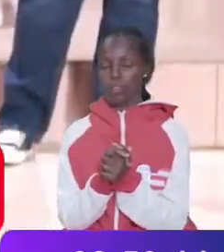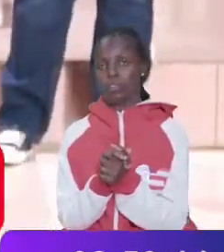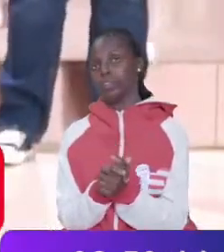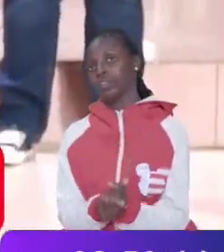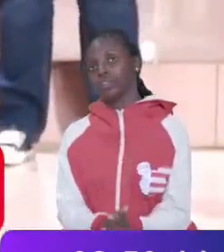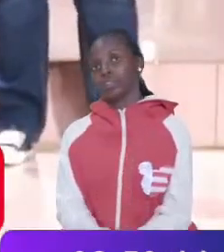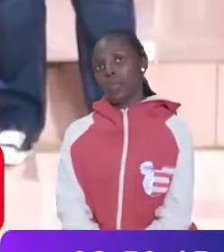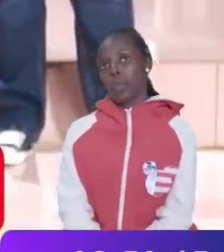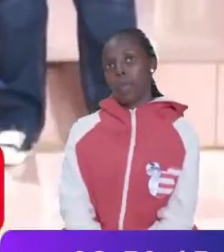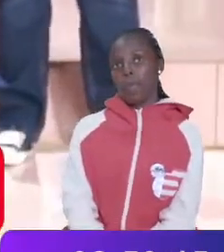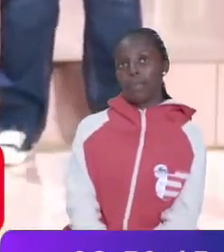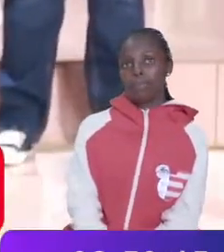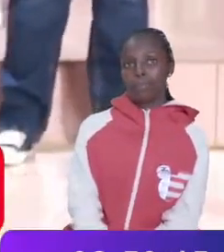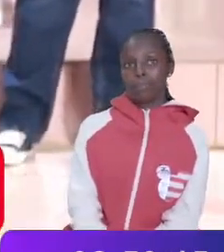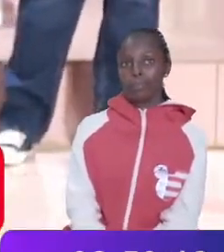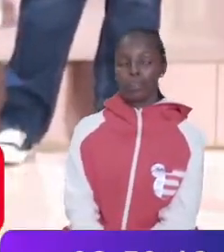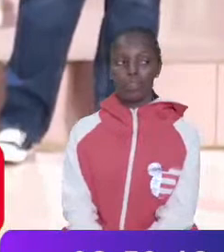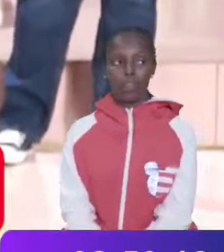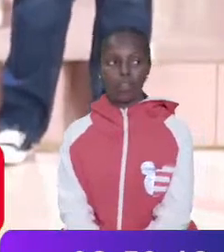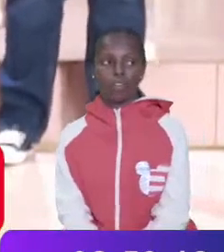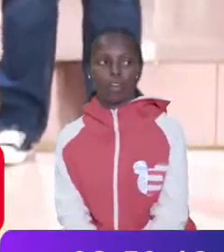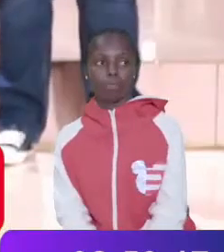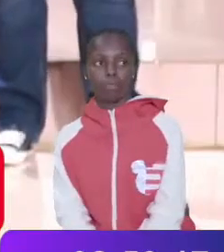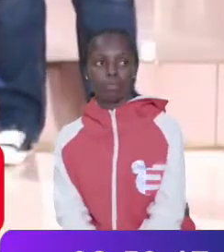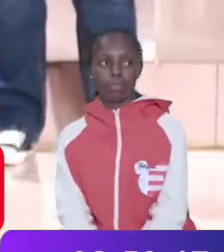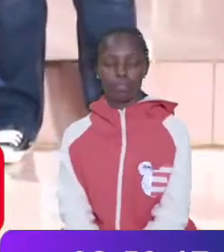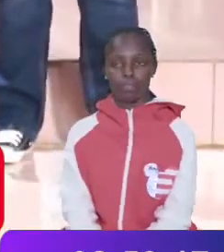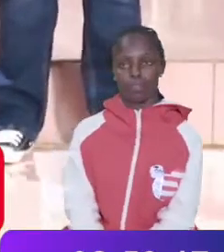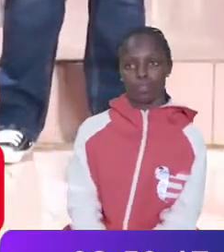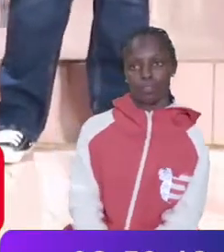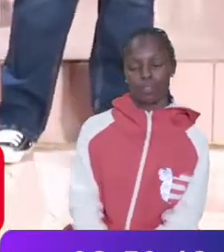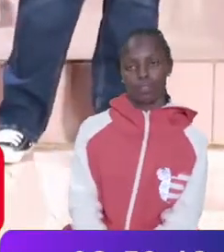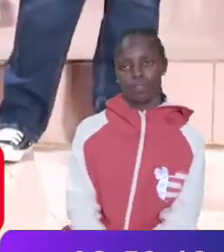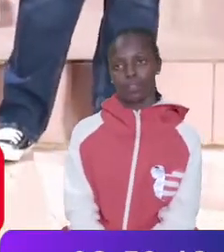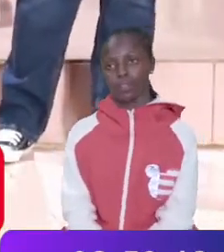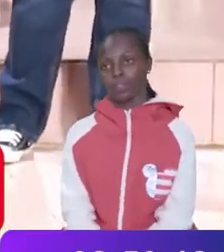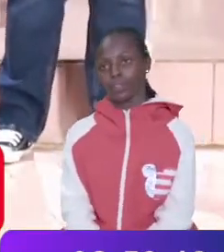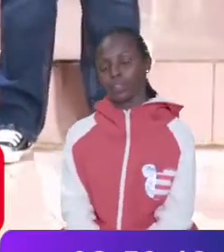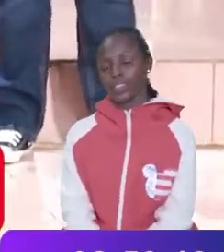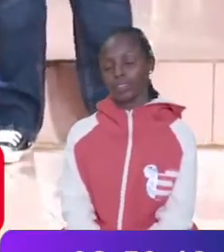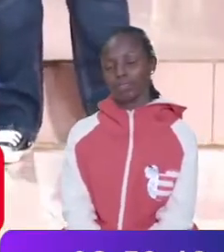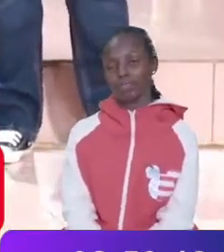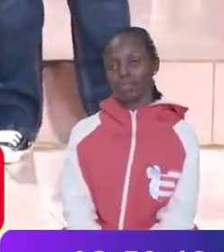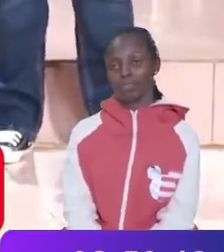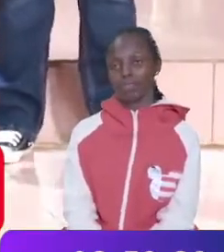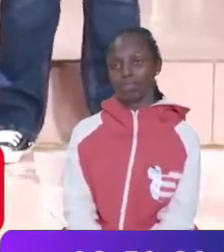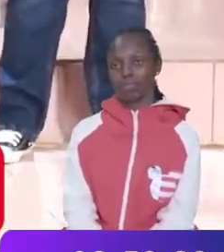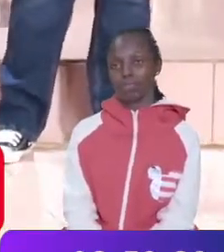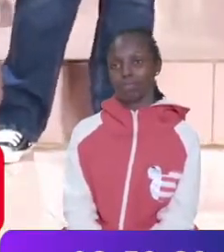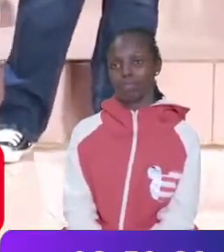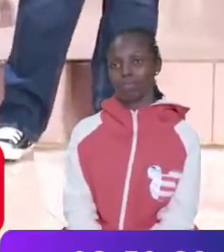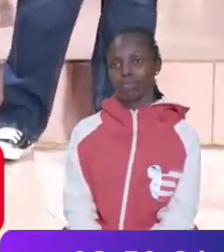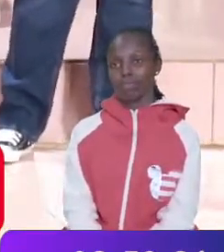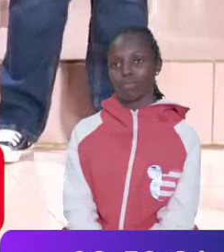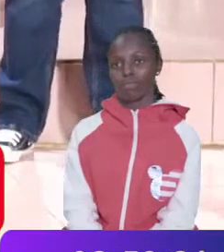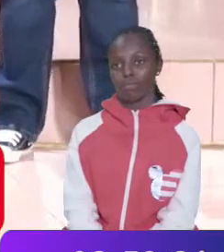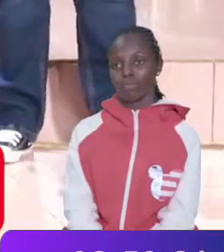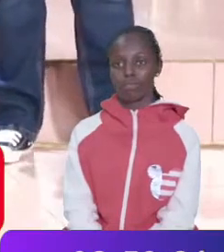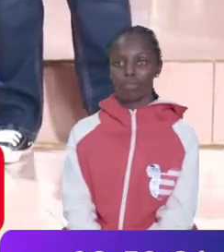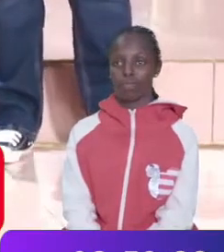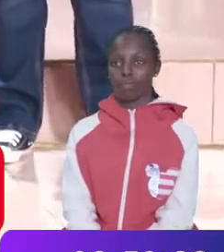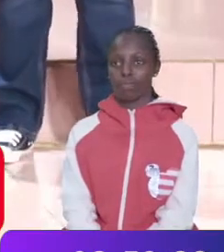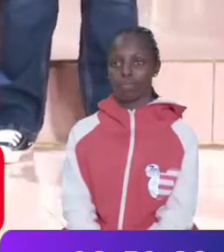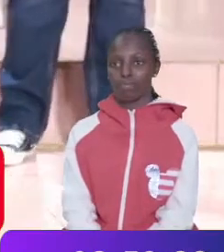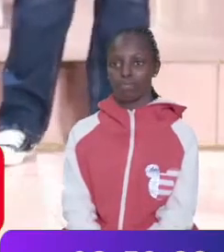your goodness. We have tested your goodness. We have tested your mercies. We have tested your loving kindness, oh God, among my